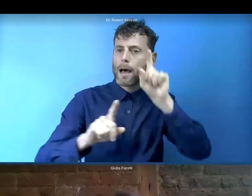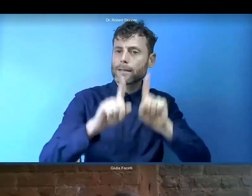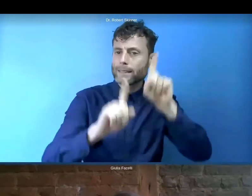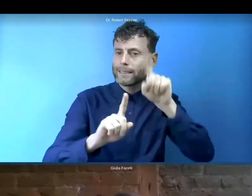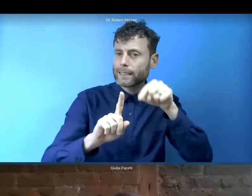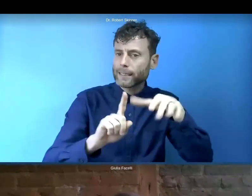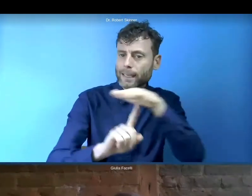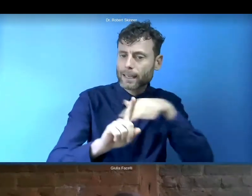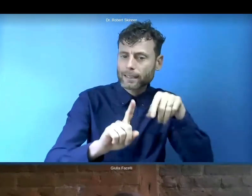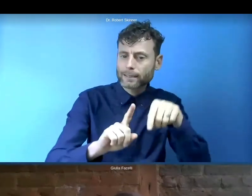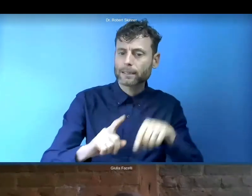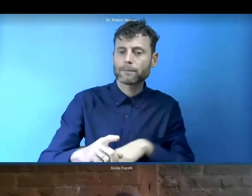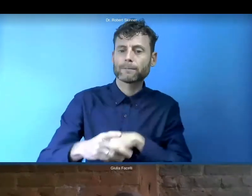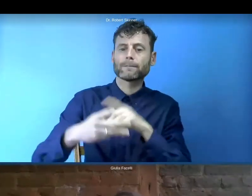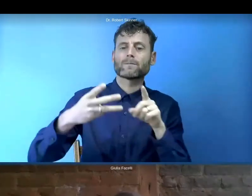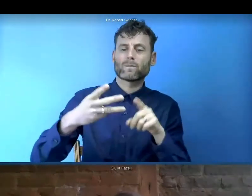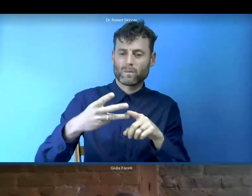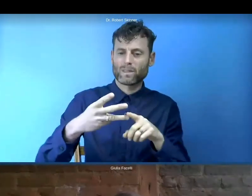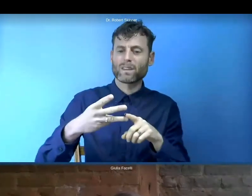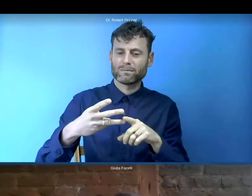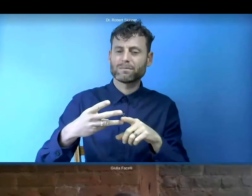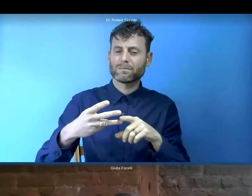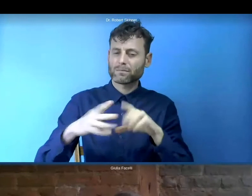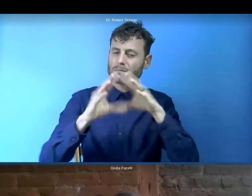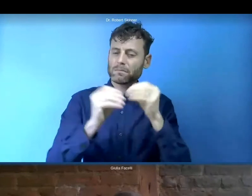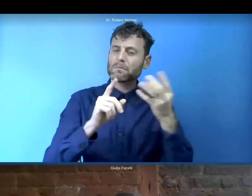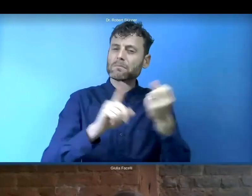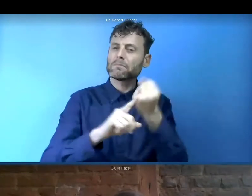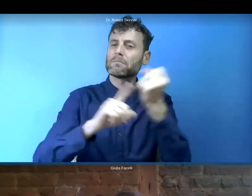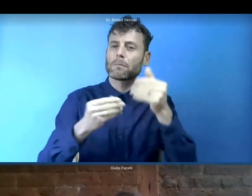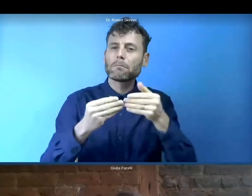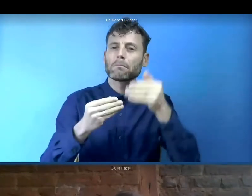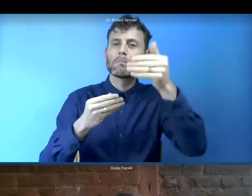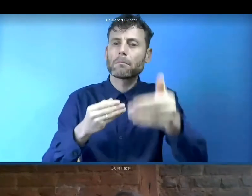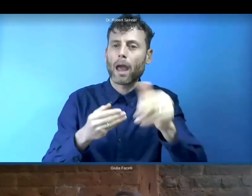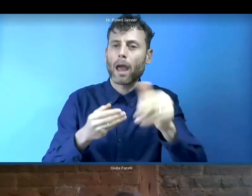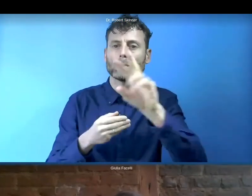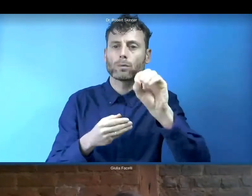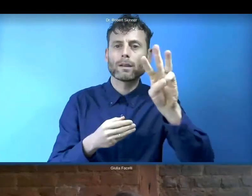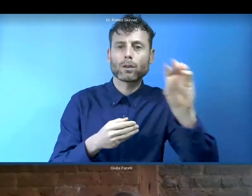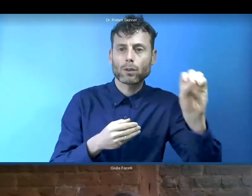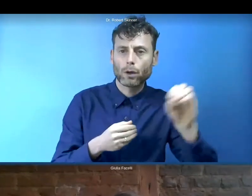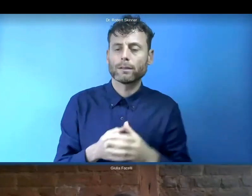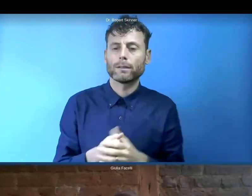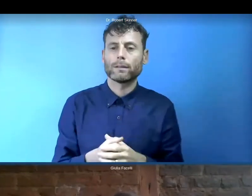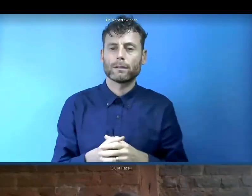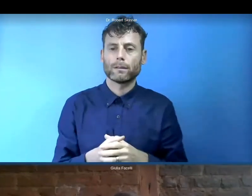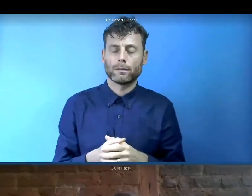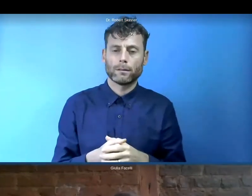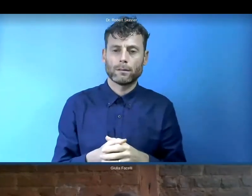objective. But the point I want to flag here is the reflection, the very deep reflection on governance and the citizens'